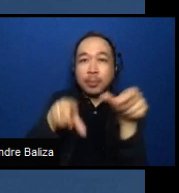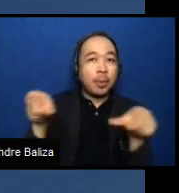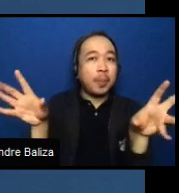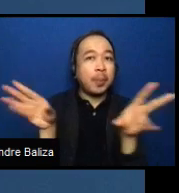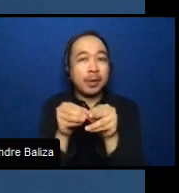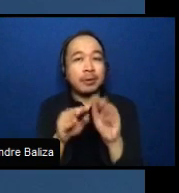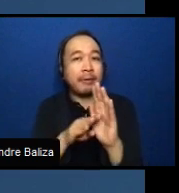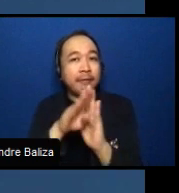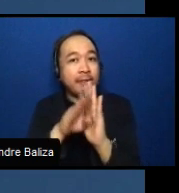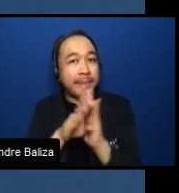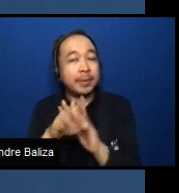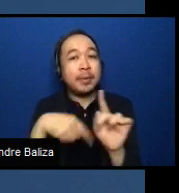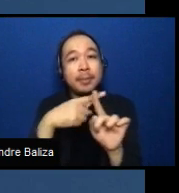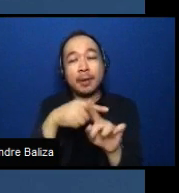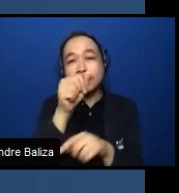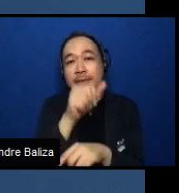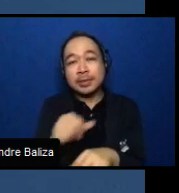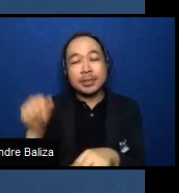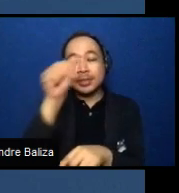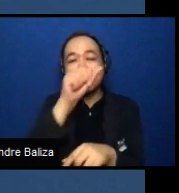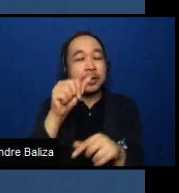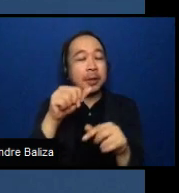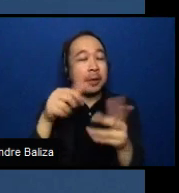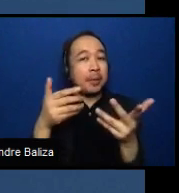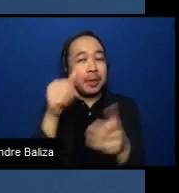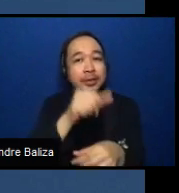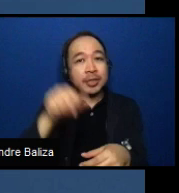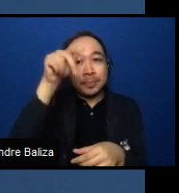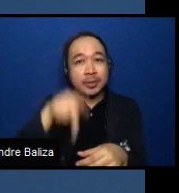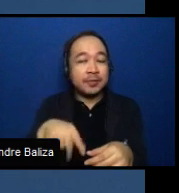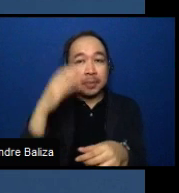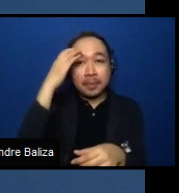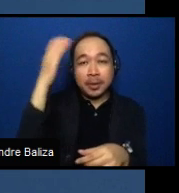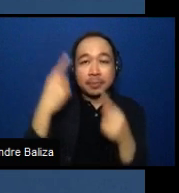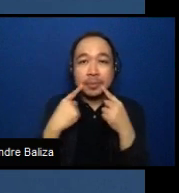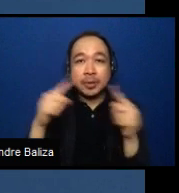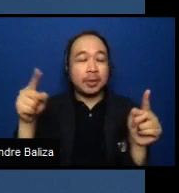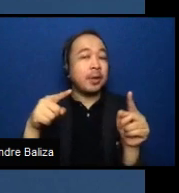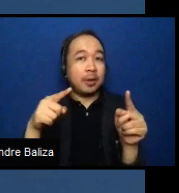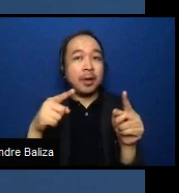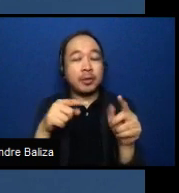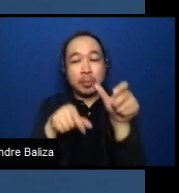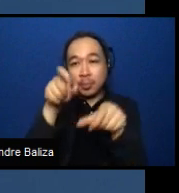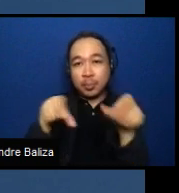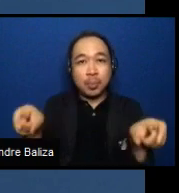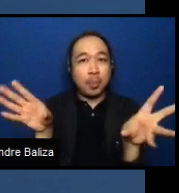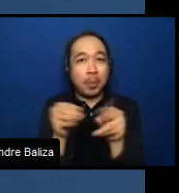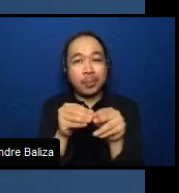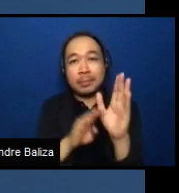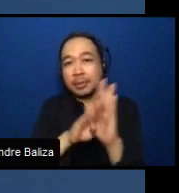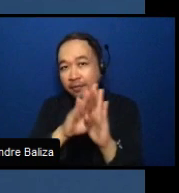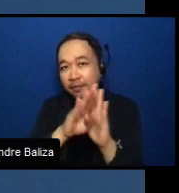the Asian and Pacific Ministerial Declaration on Population and Development as appropriate in